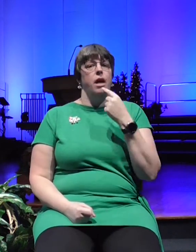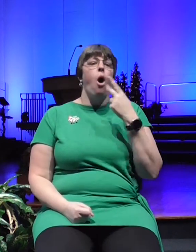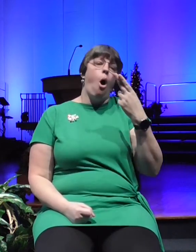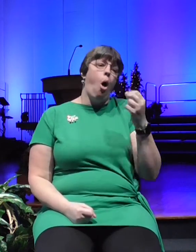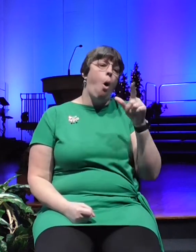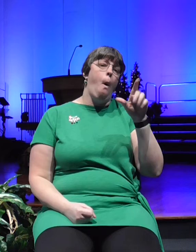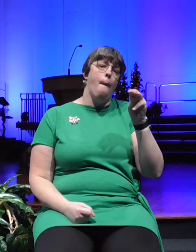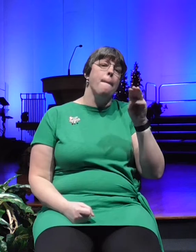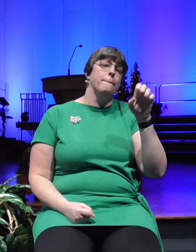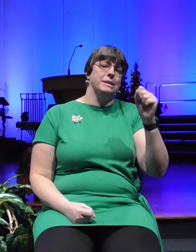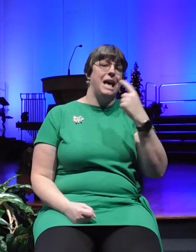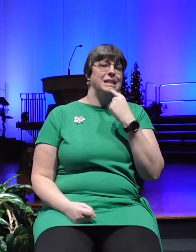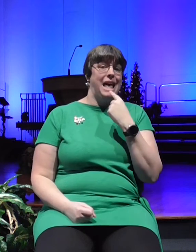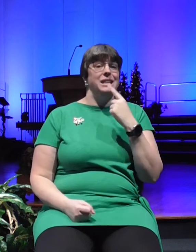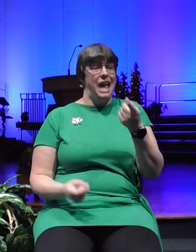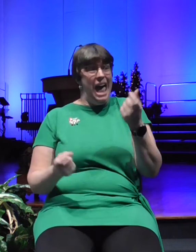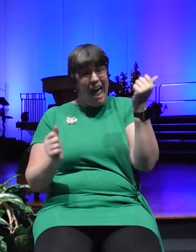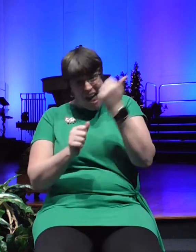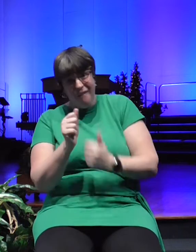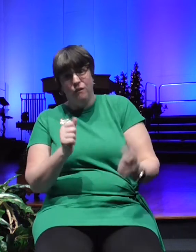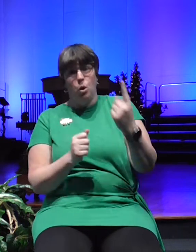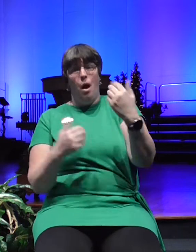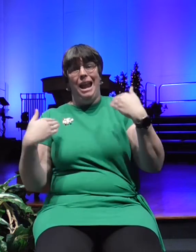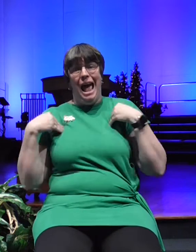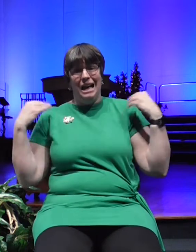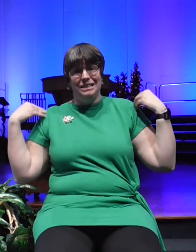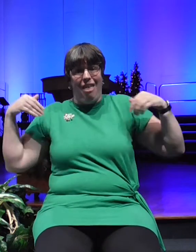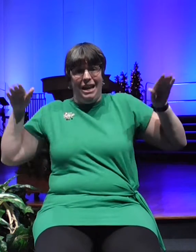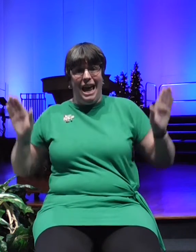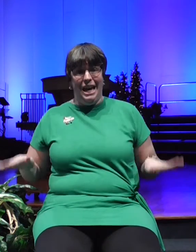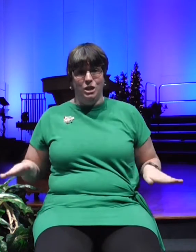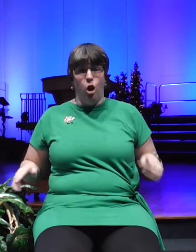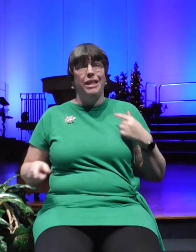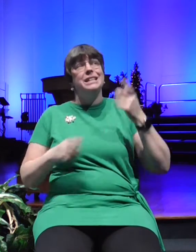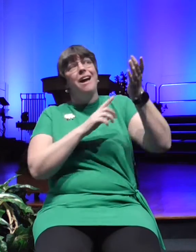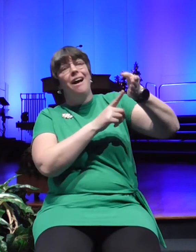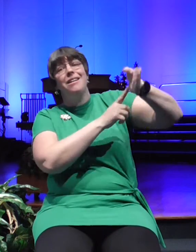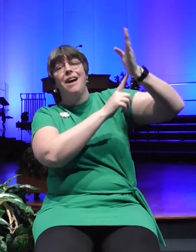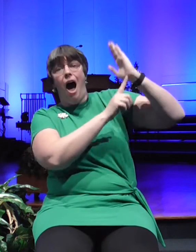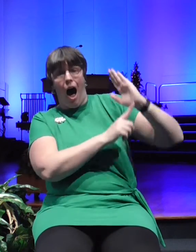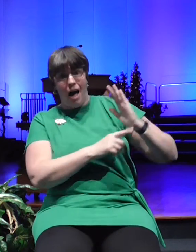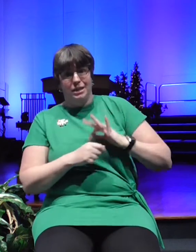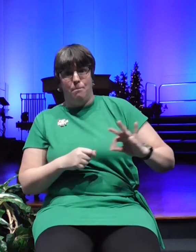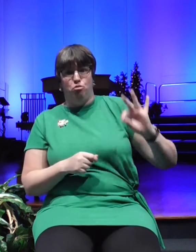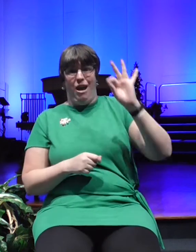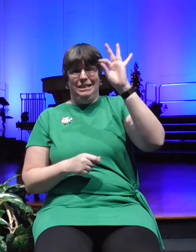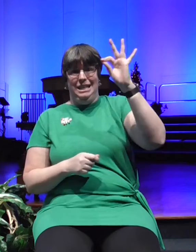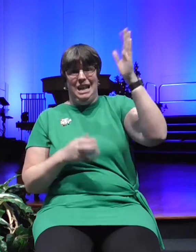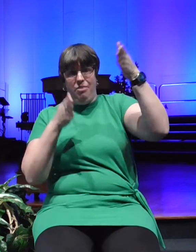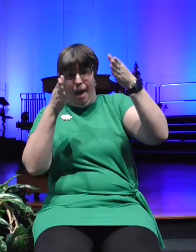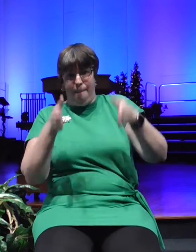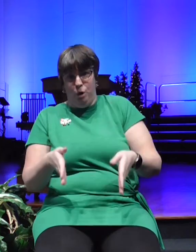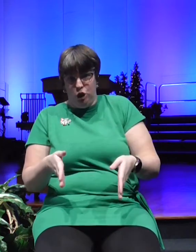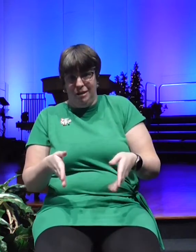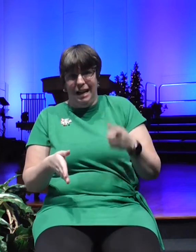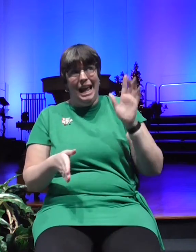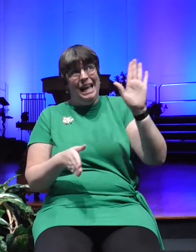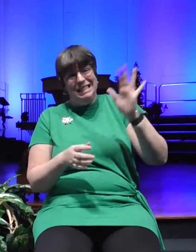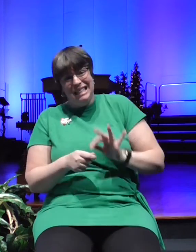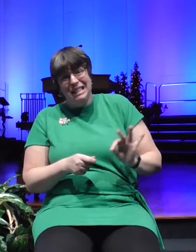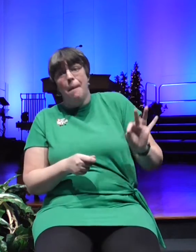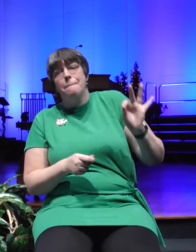that accompanies everyone through life. It is the angel of God's presence in that person. It is his spiritual